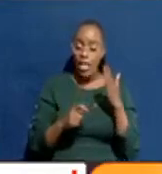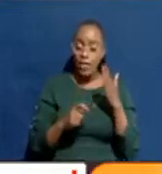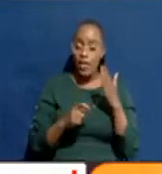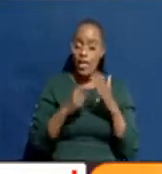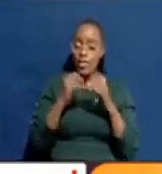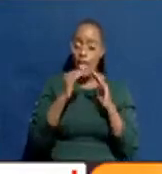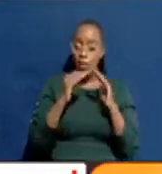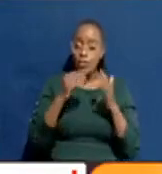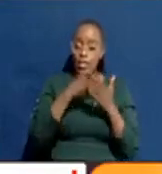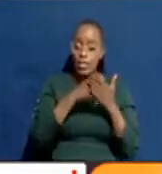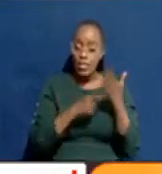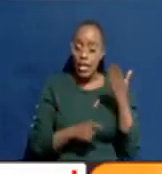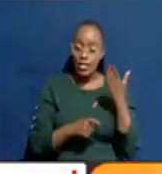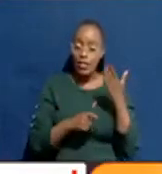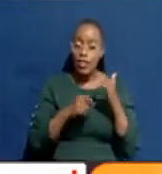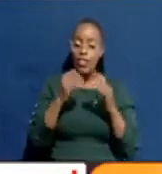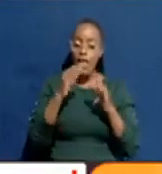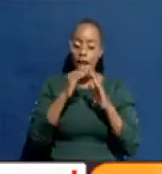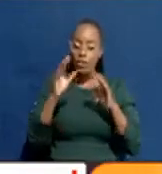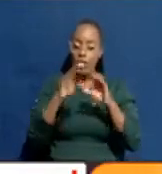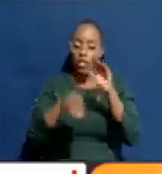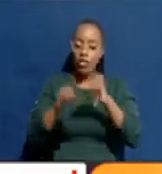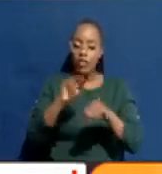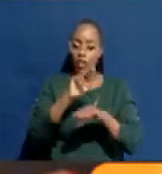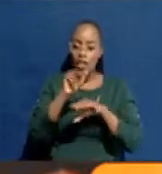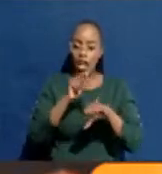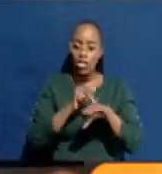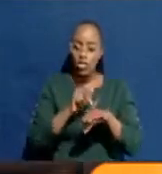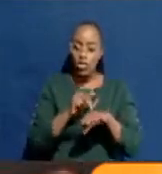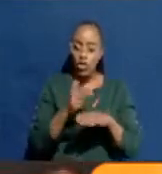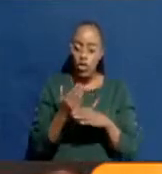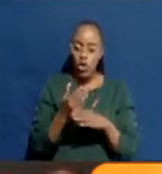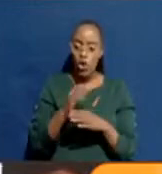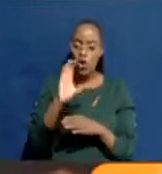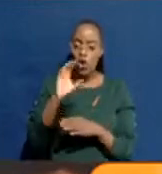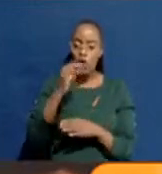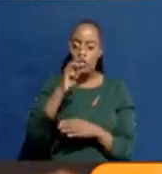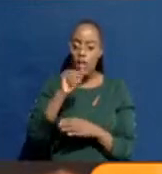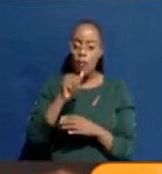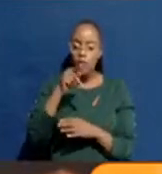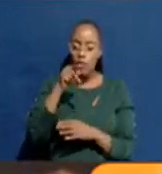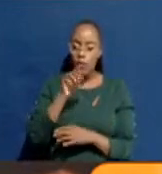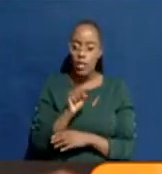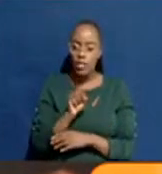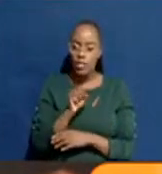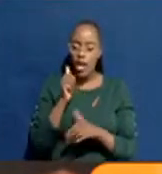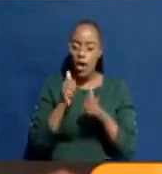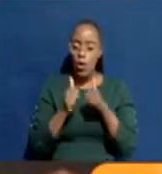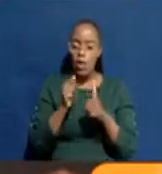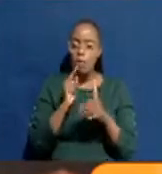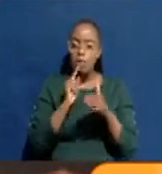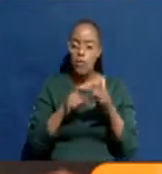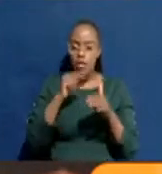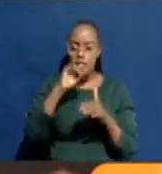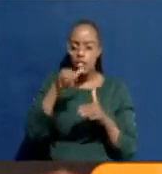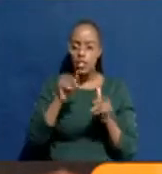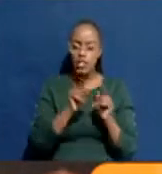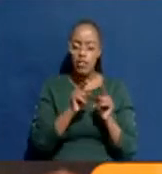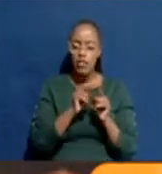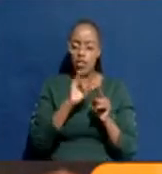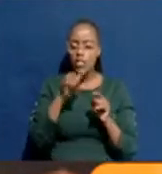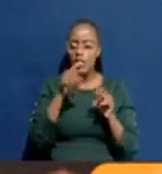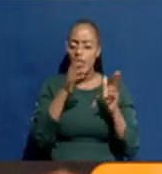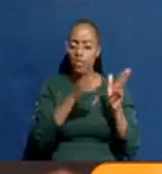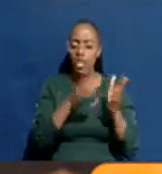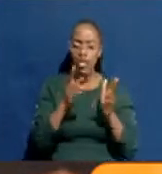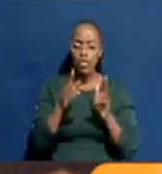housing tax, the housing contribution, the national charma, according to the PS, I think it was just a casual statement he was